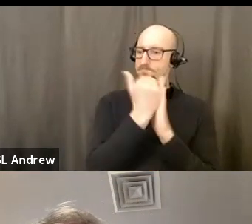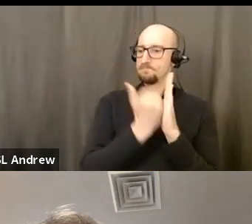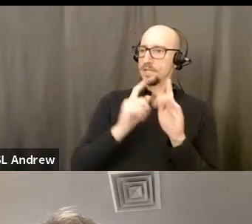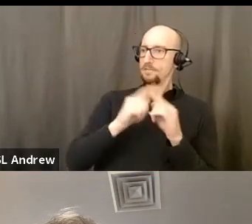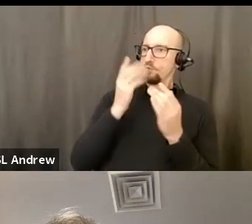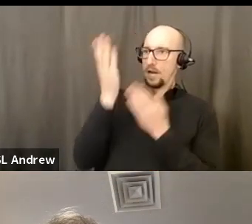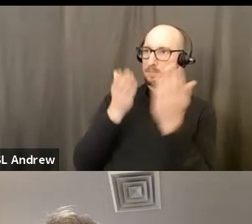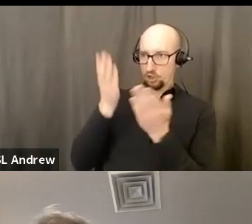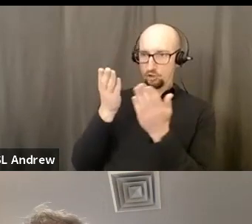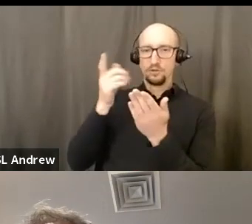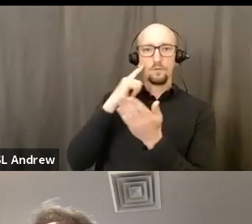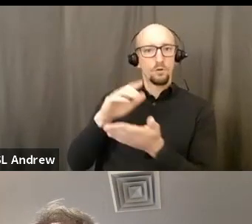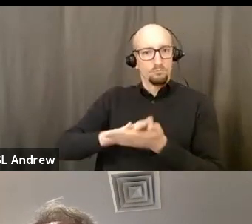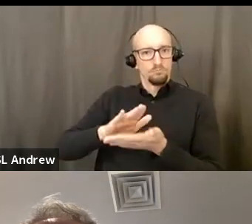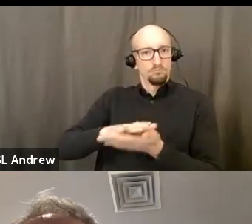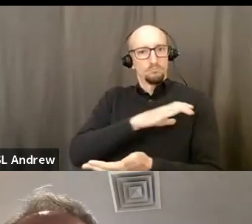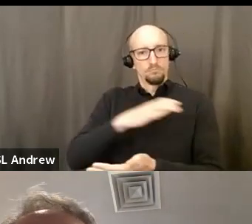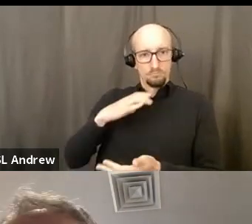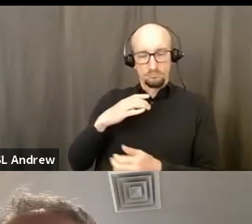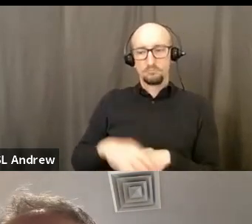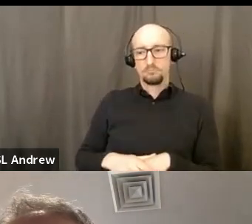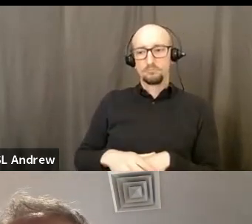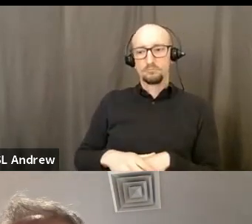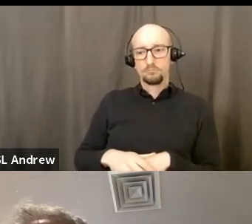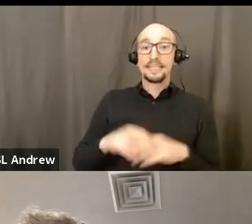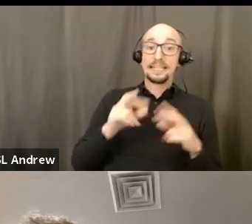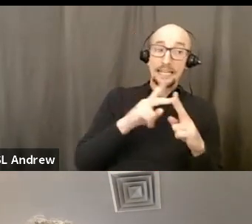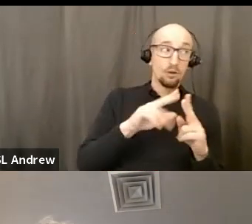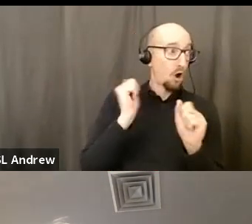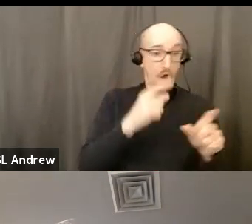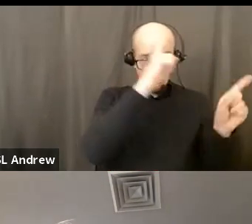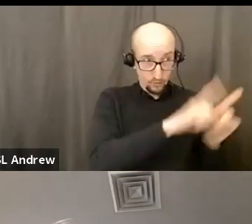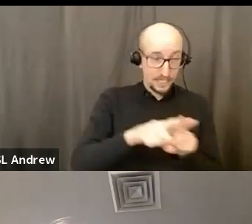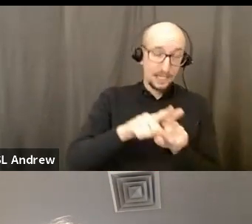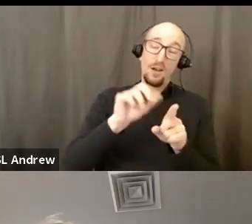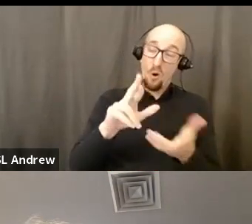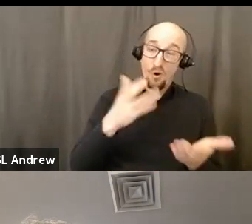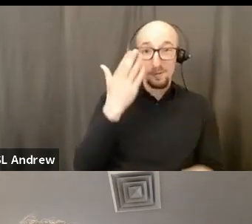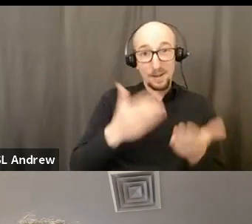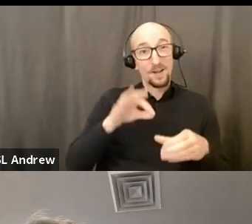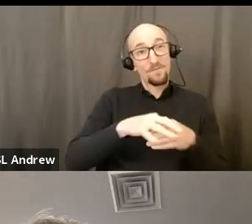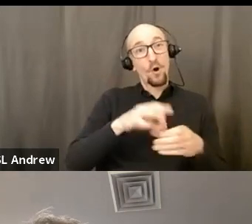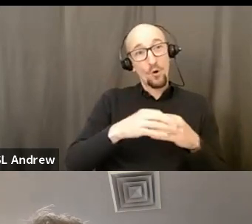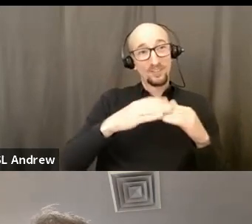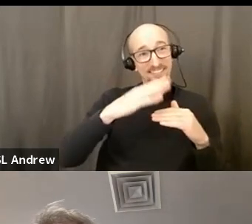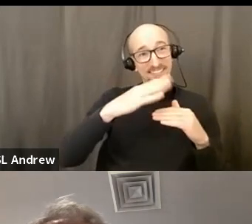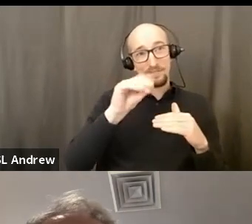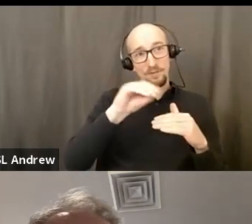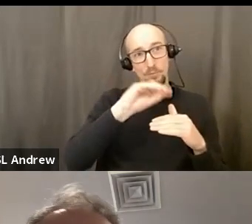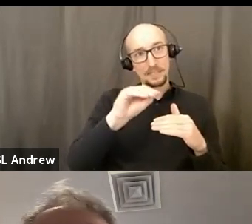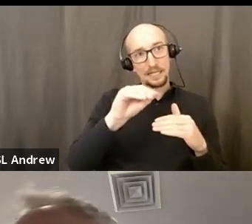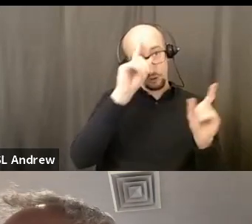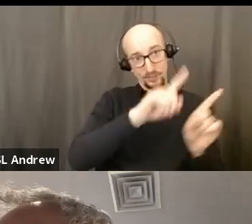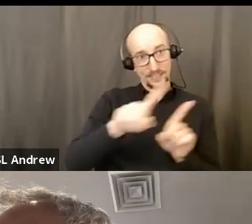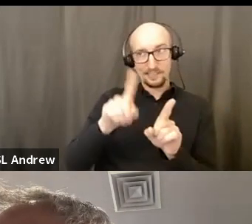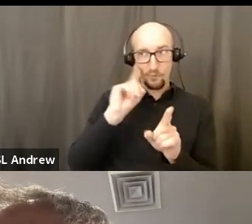consensus or, if necessary, have taken a vote in order to present to the school committee. Are there